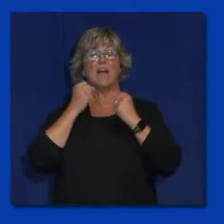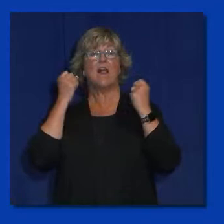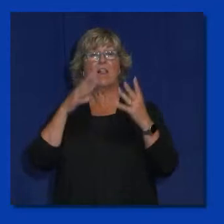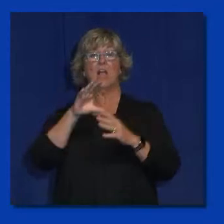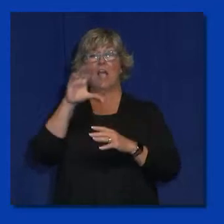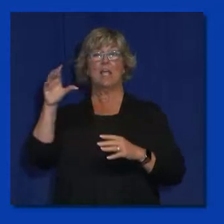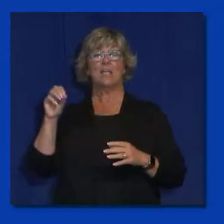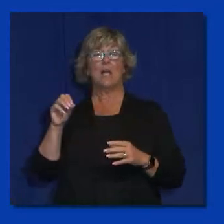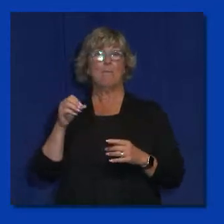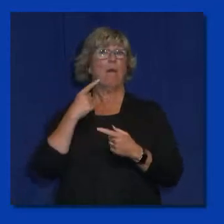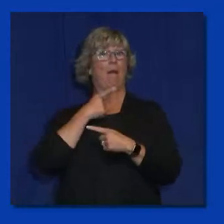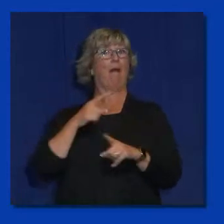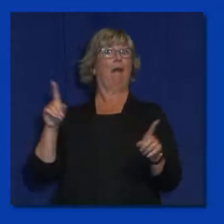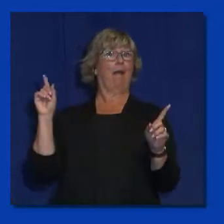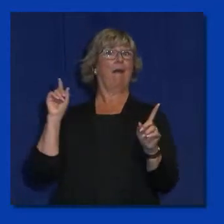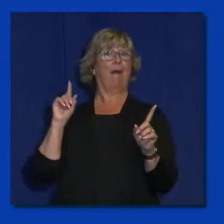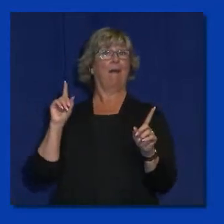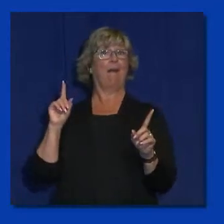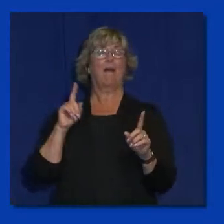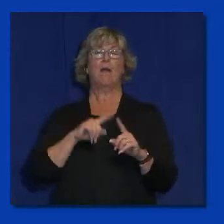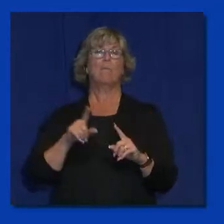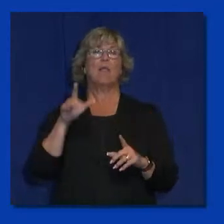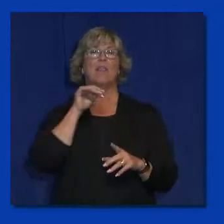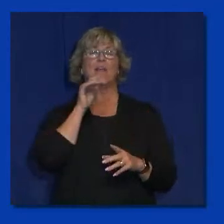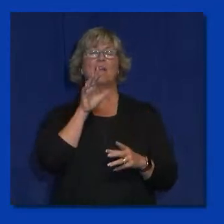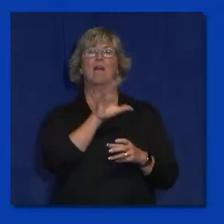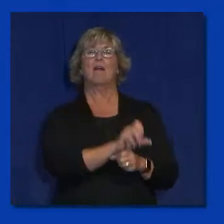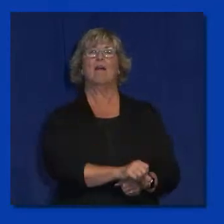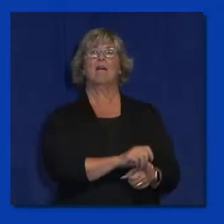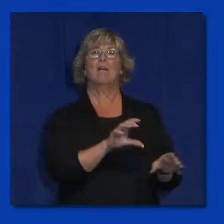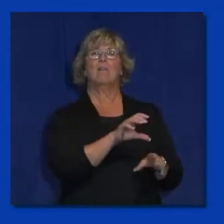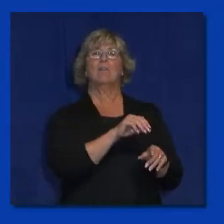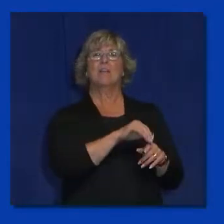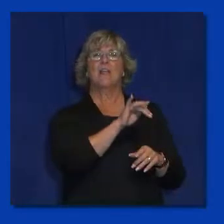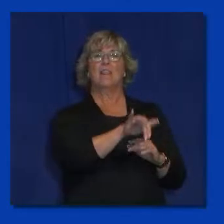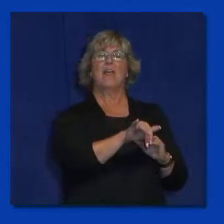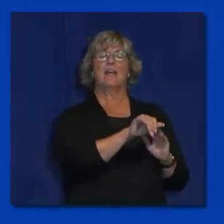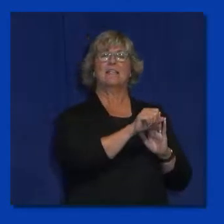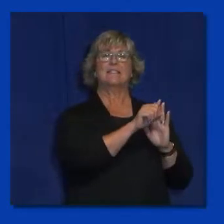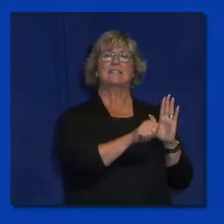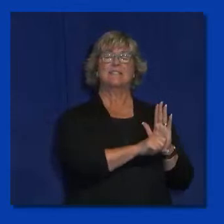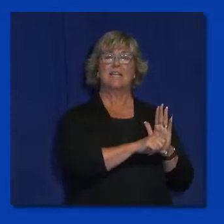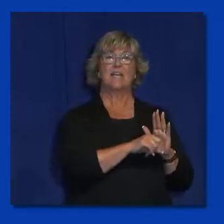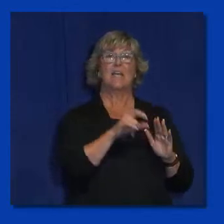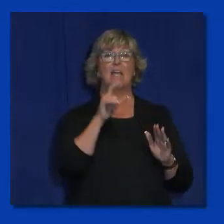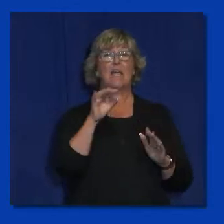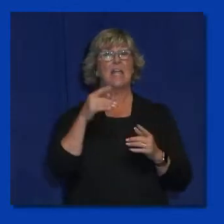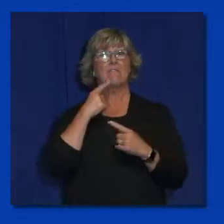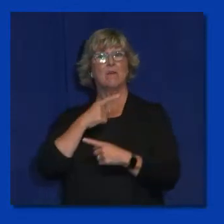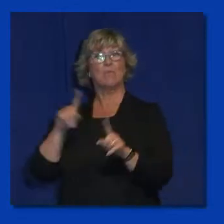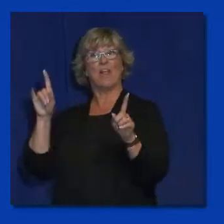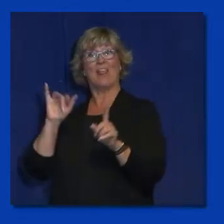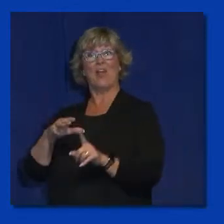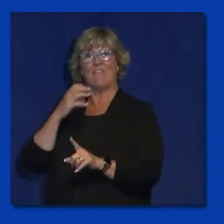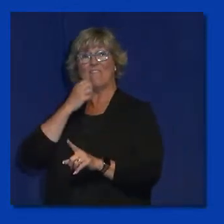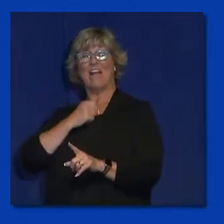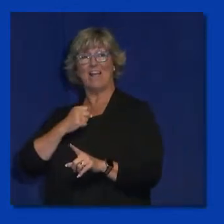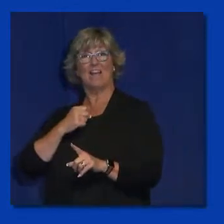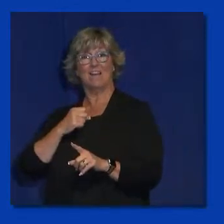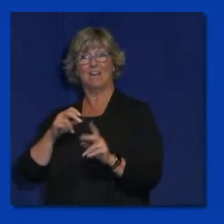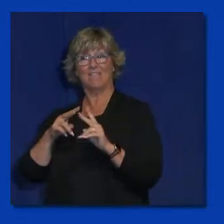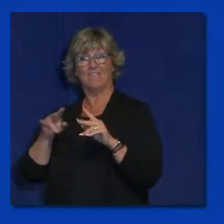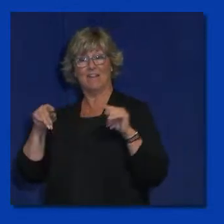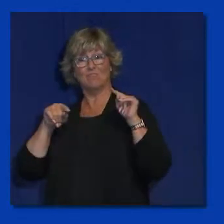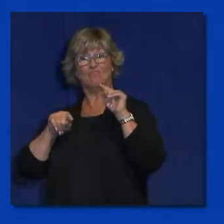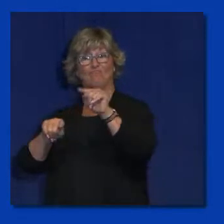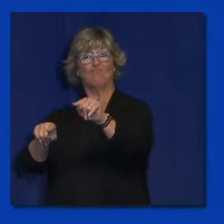companies profess but aren't practiced in the state they're doing business in. if you profess certain values that are very